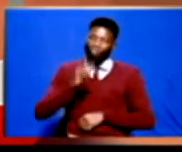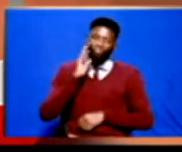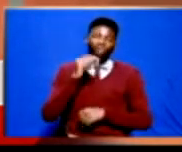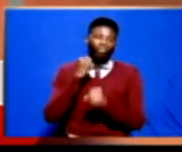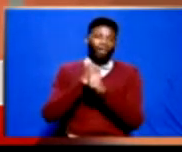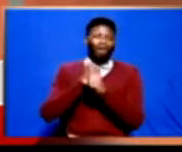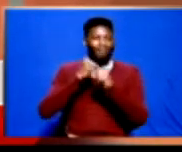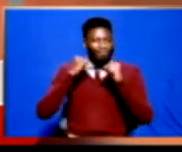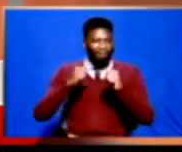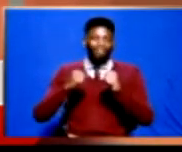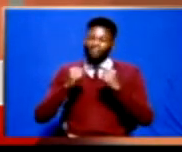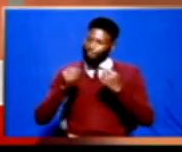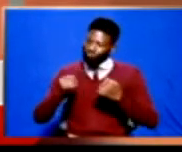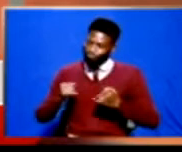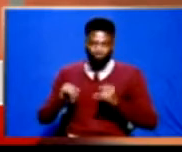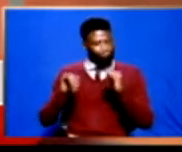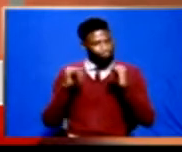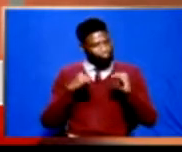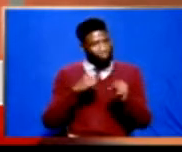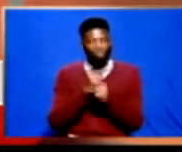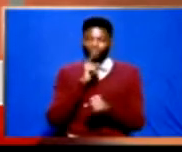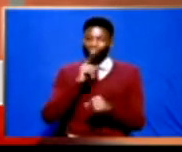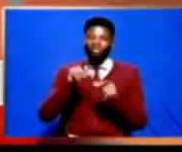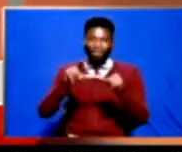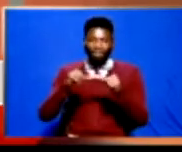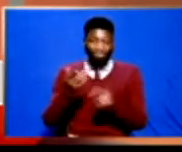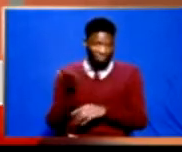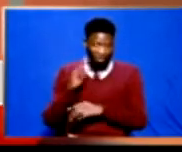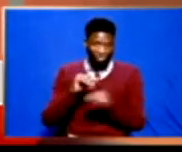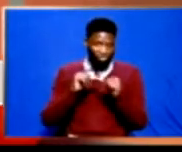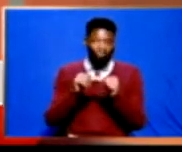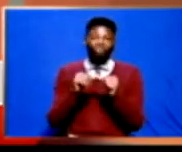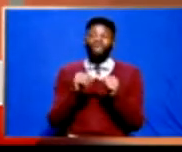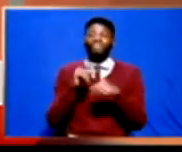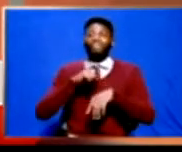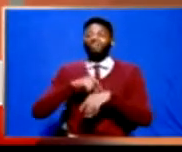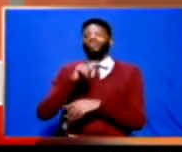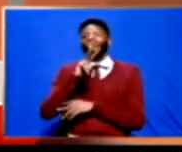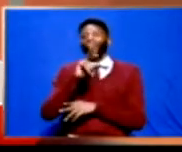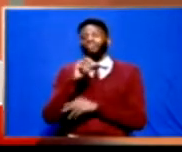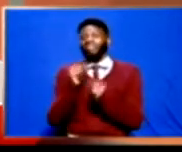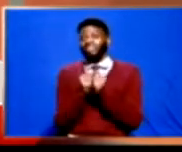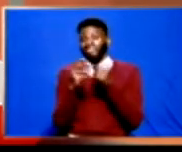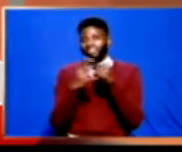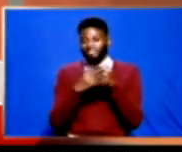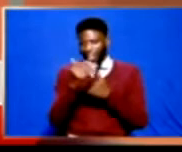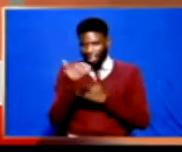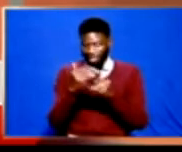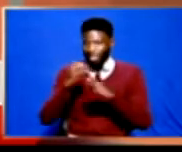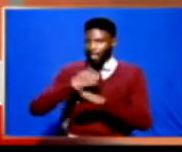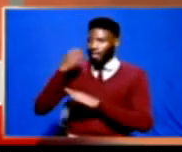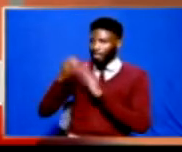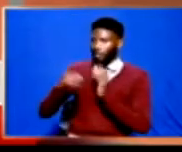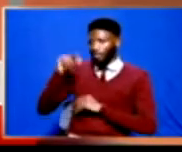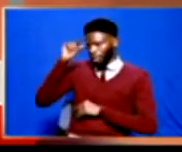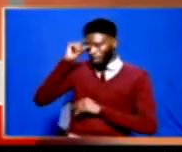and make sure licensing resumes, because towards the end of 2019, the government put a moratorium on issuance